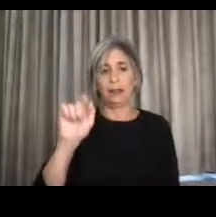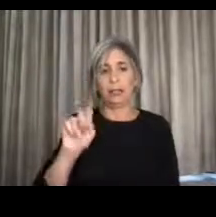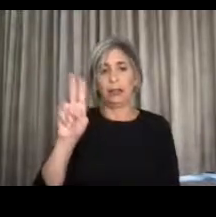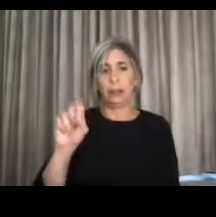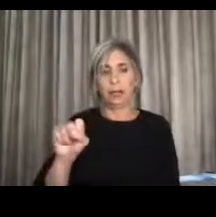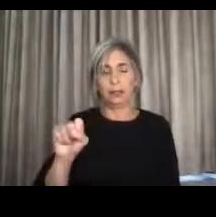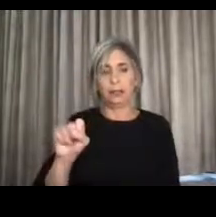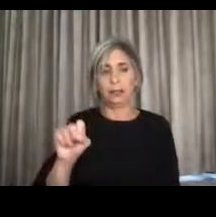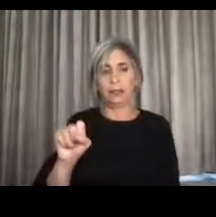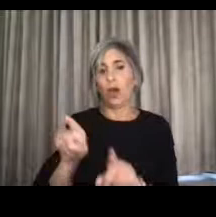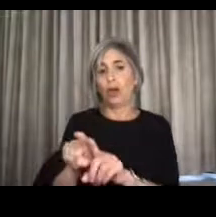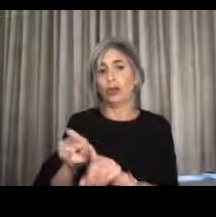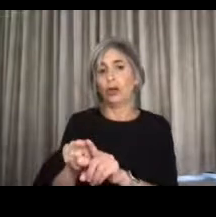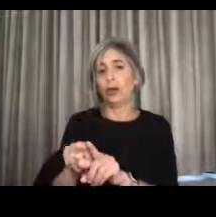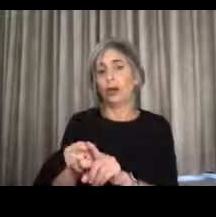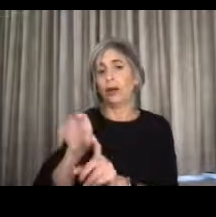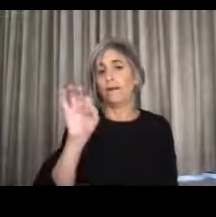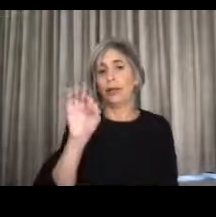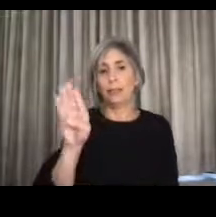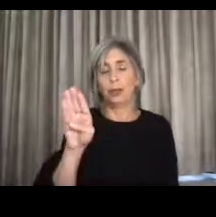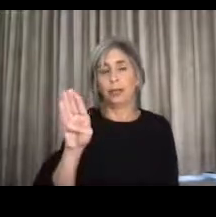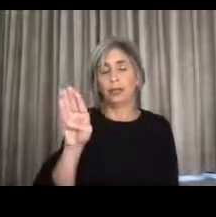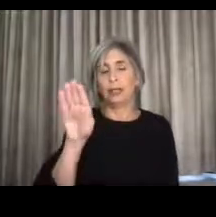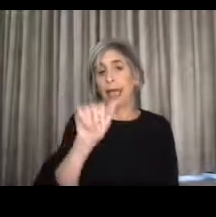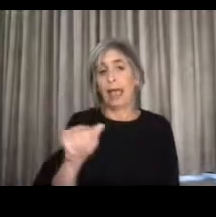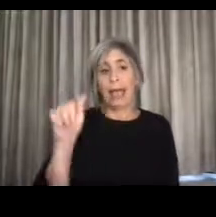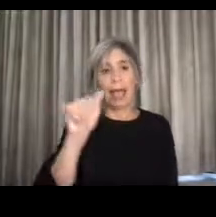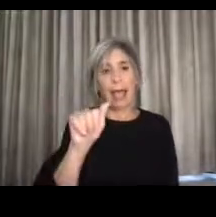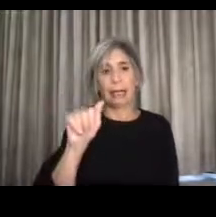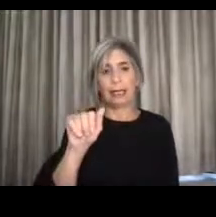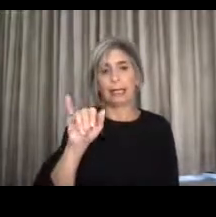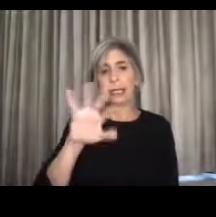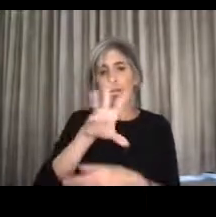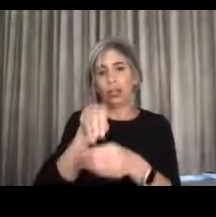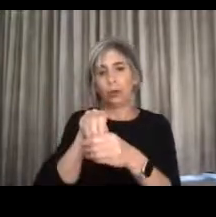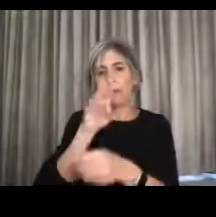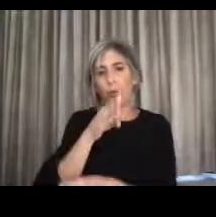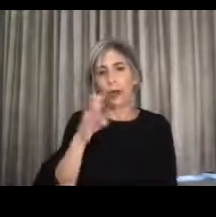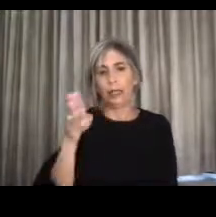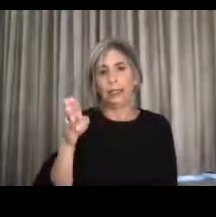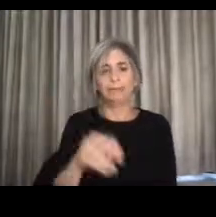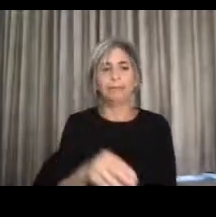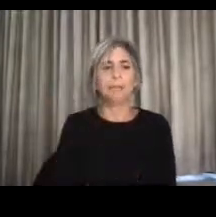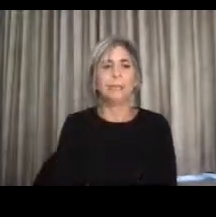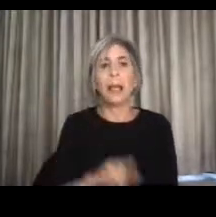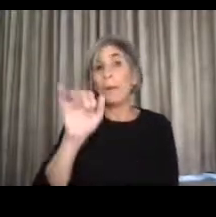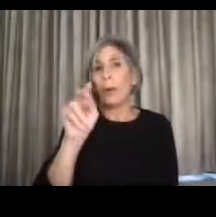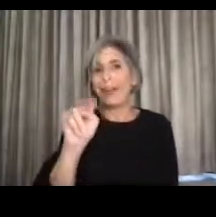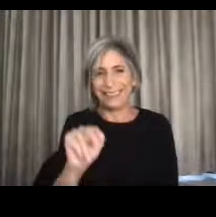ada@bbfl.us. And also check our Facebook. We have a Facebook that's called Inclusive Boynton.